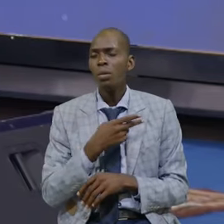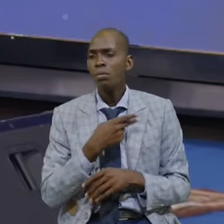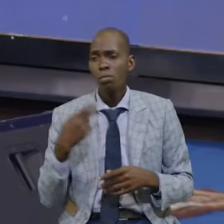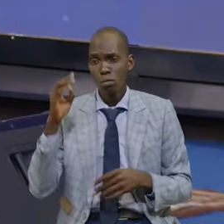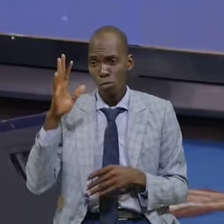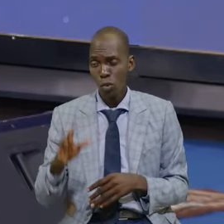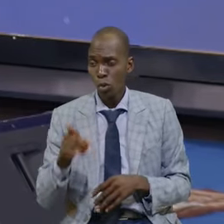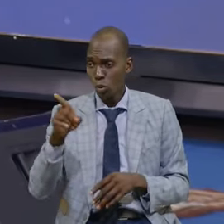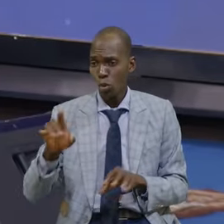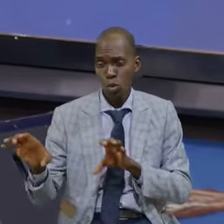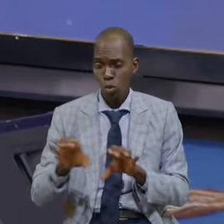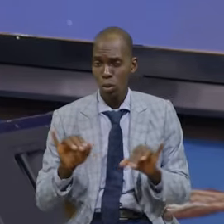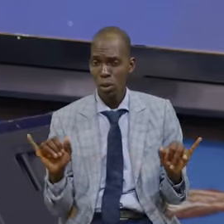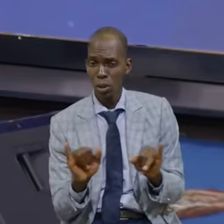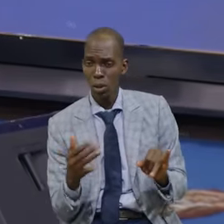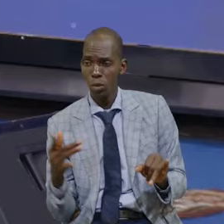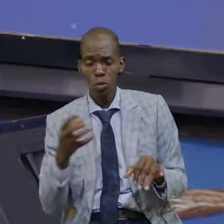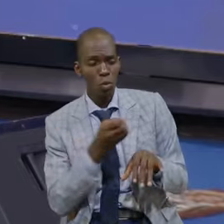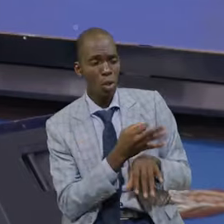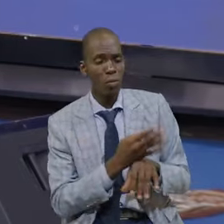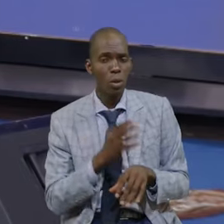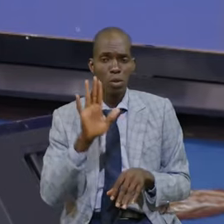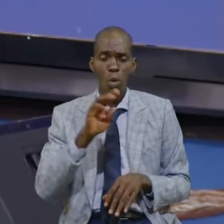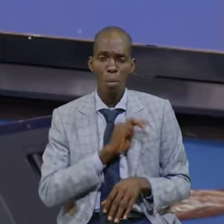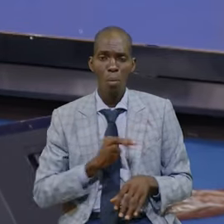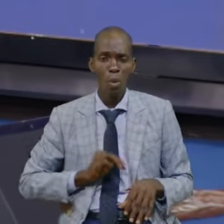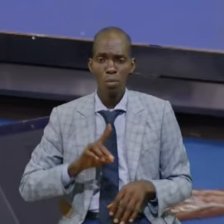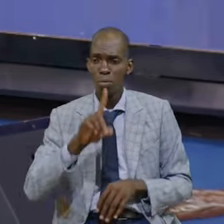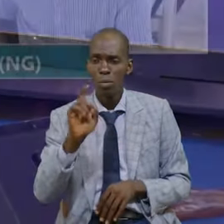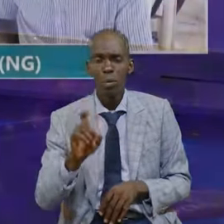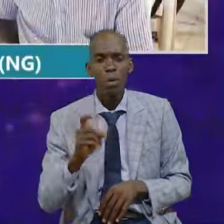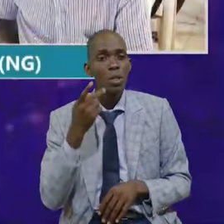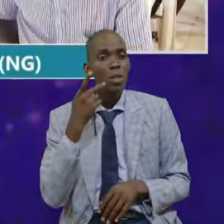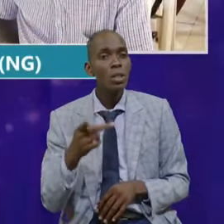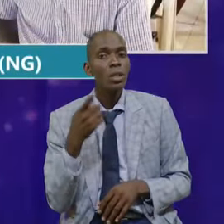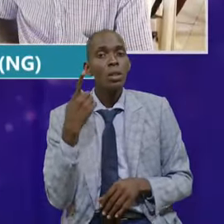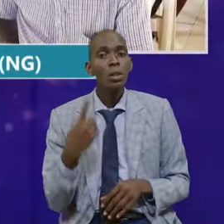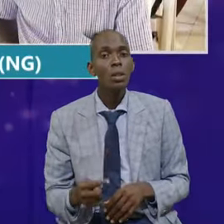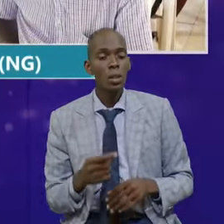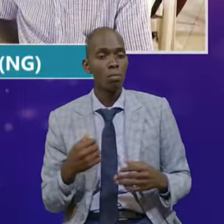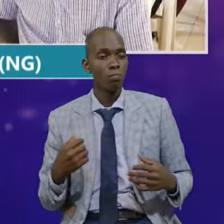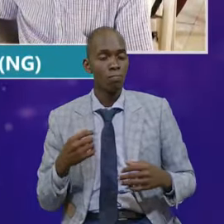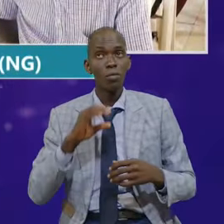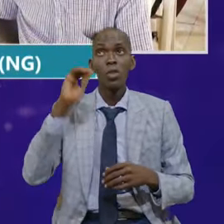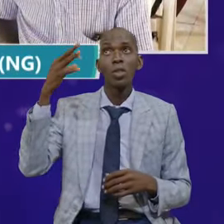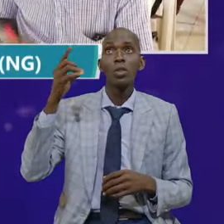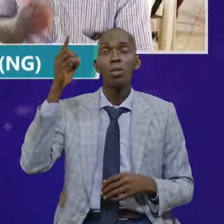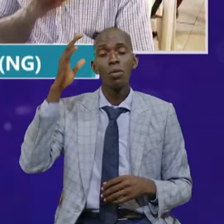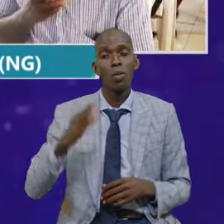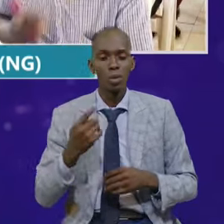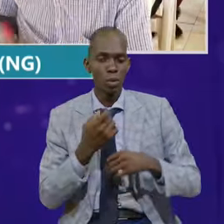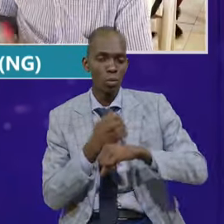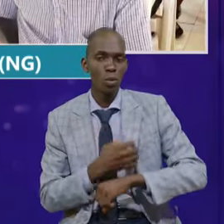do? You see, the armor of the Lord, the goodness of the Lord, the grace of the Lord is